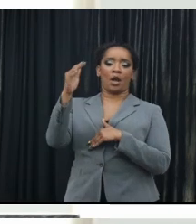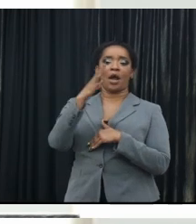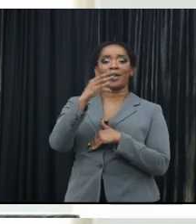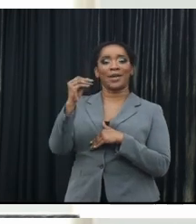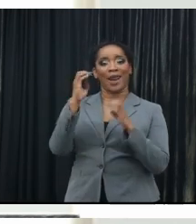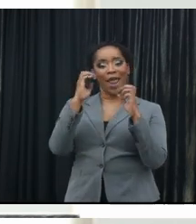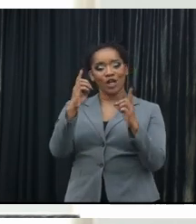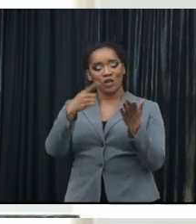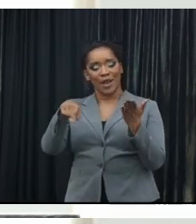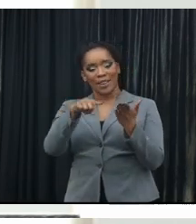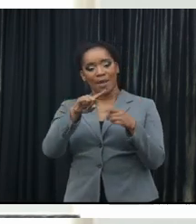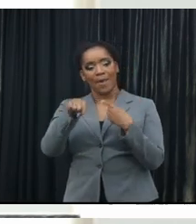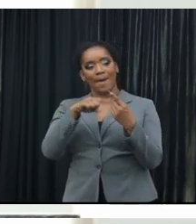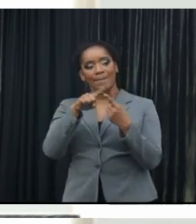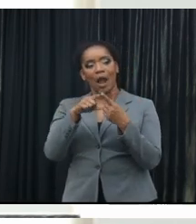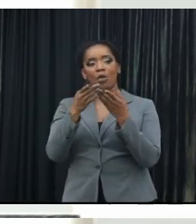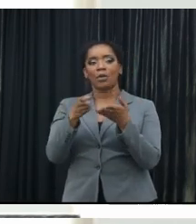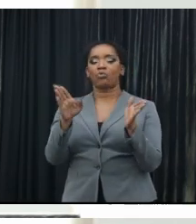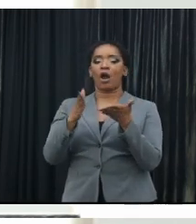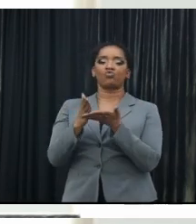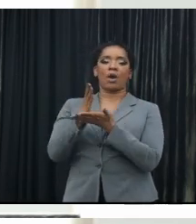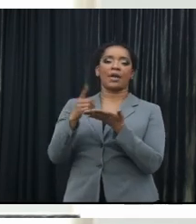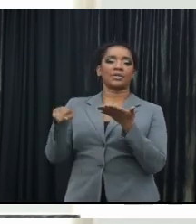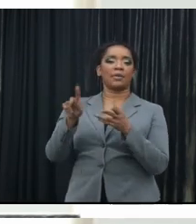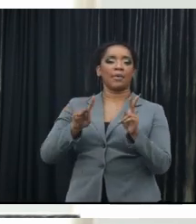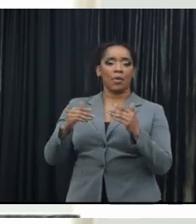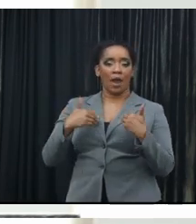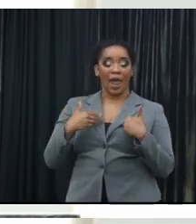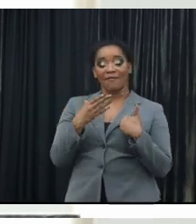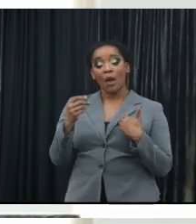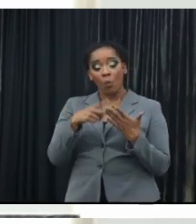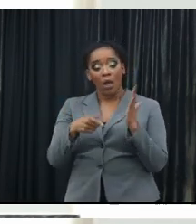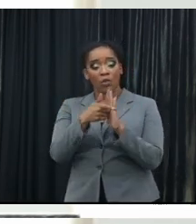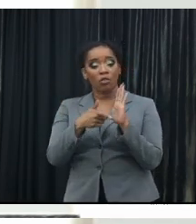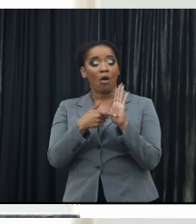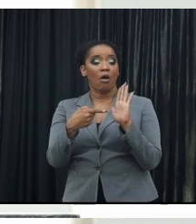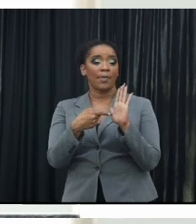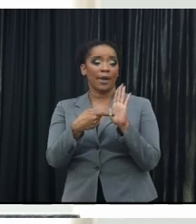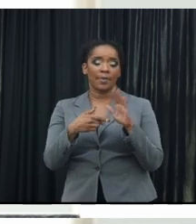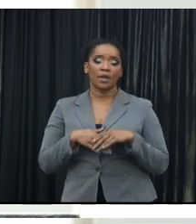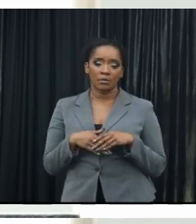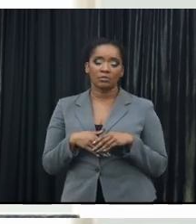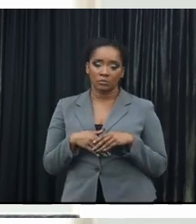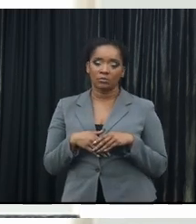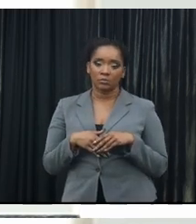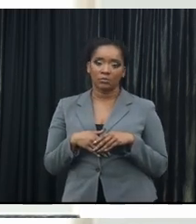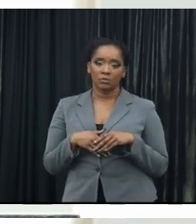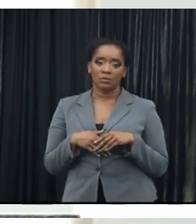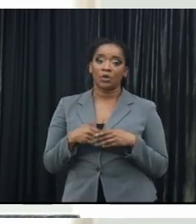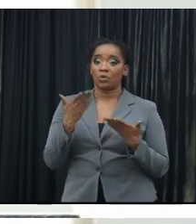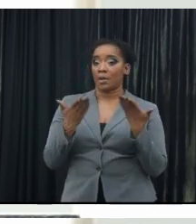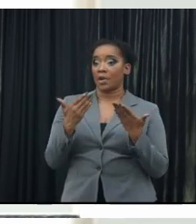the broader rights that individuals might have or what the law might be. You could offer, if you have a community